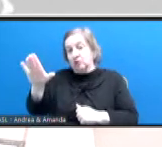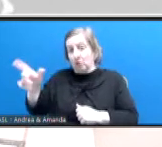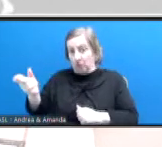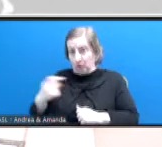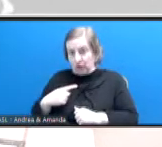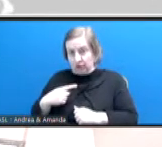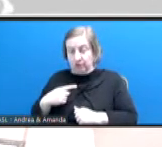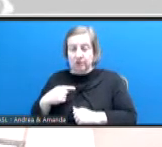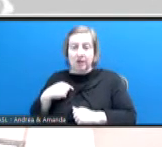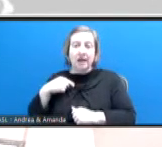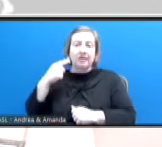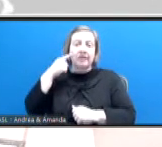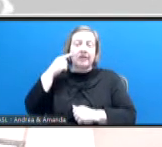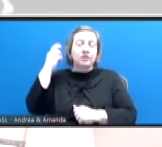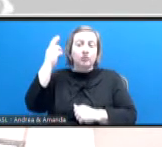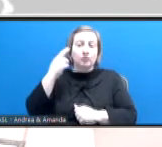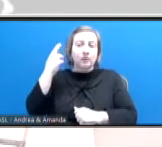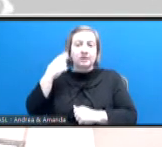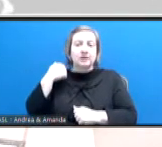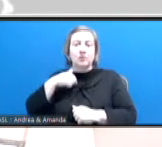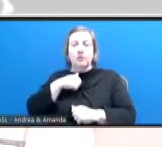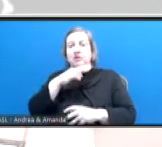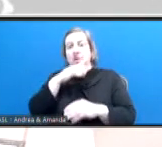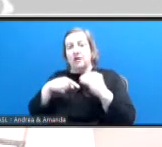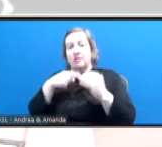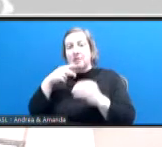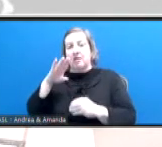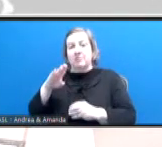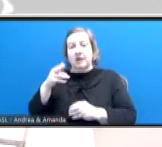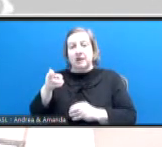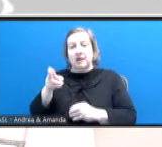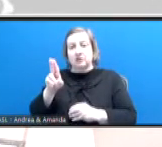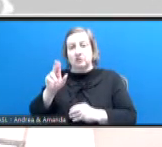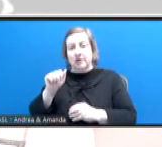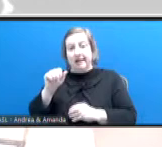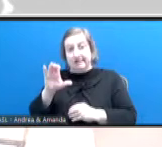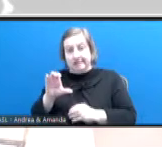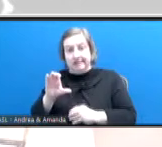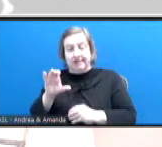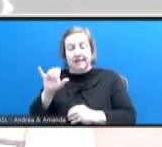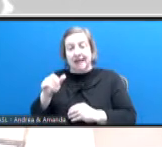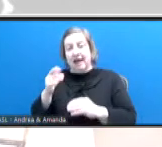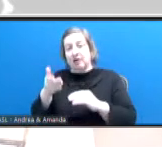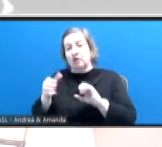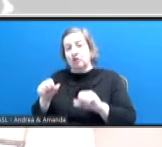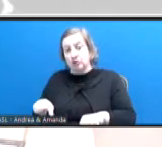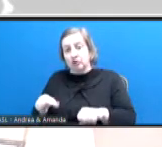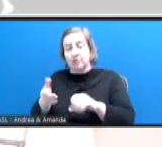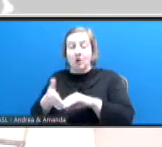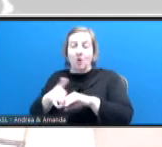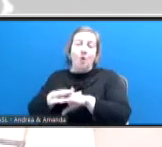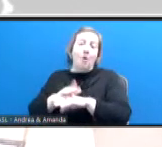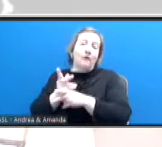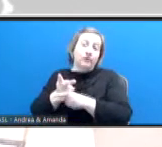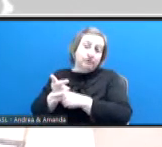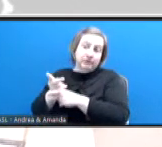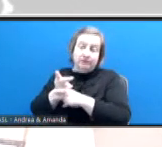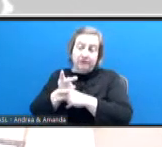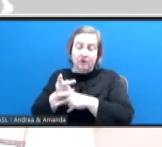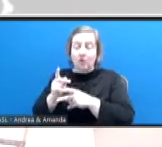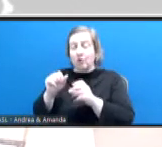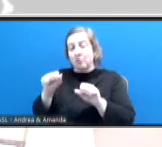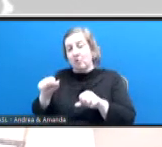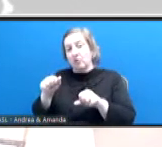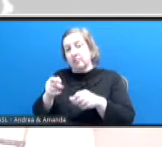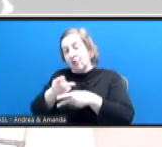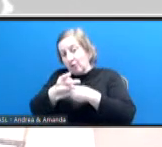I think the reason that we're talking about the BHUAC as being that overseeing or potential